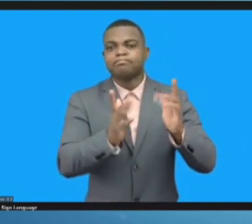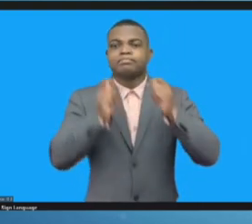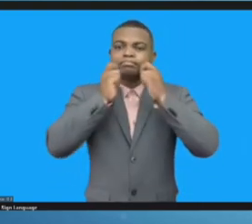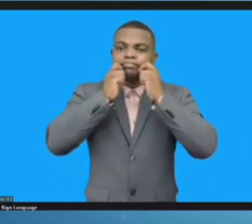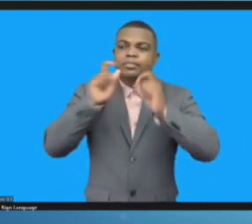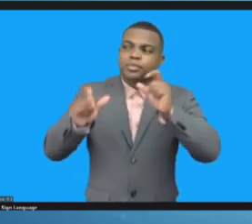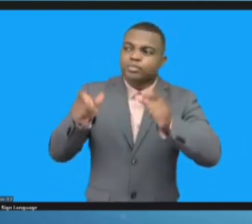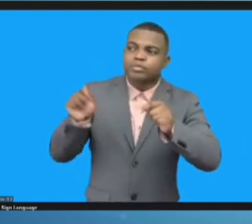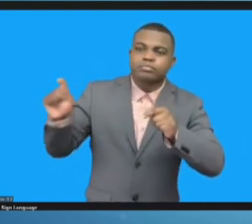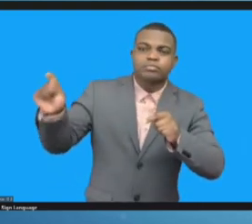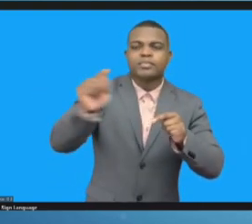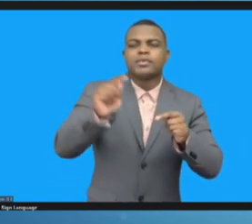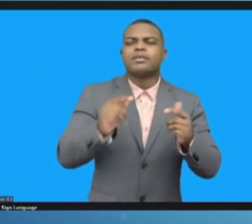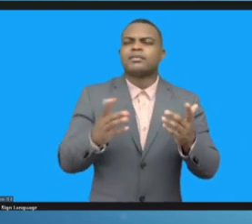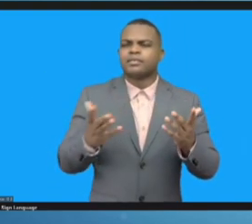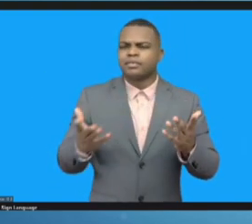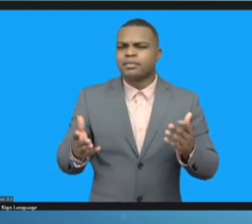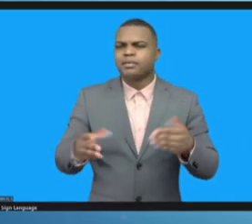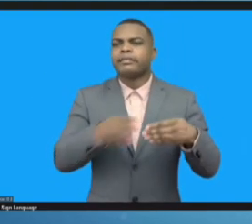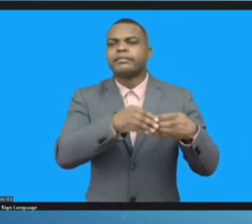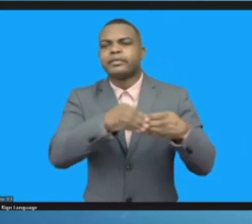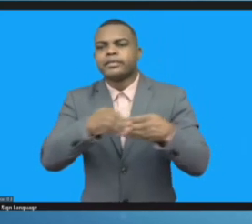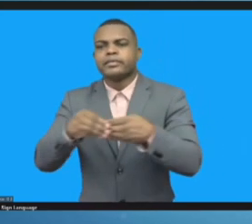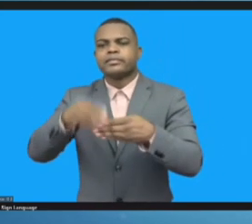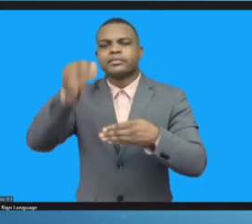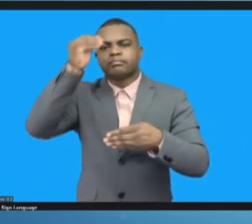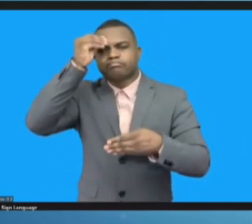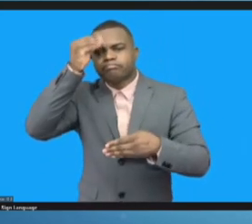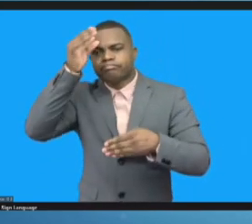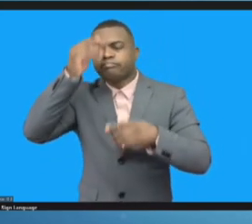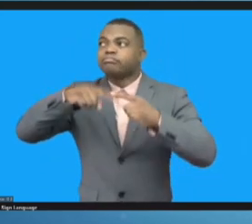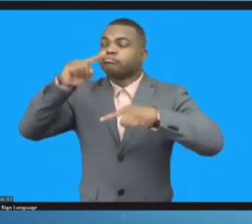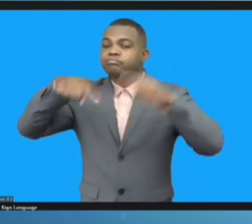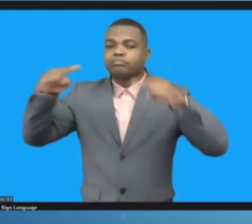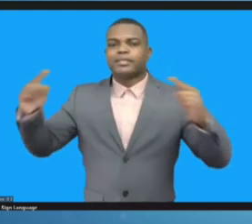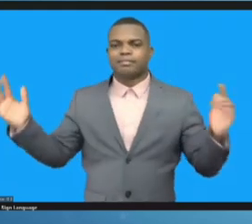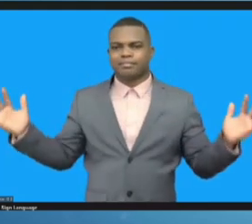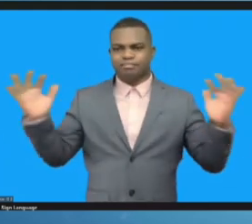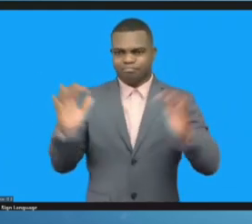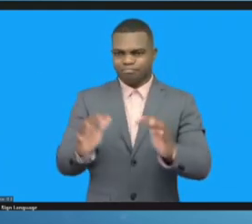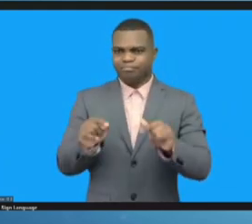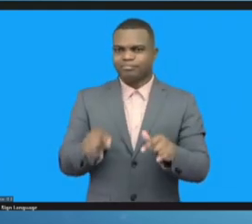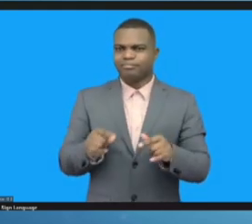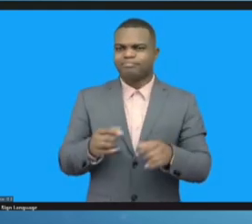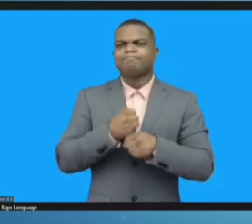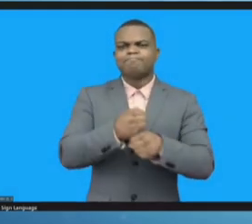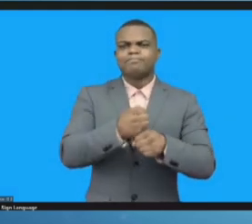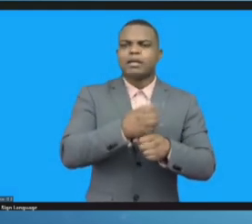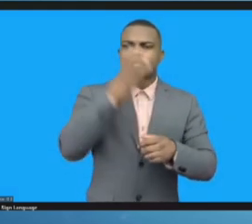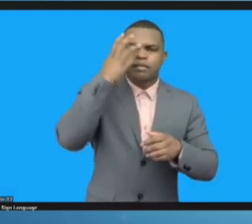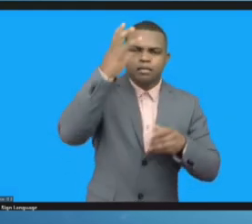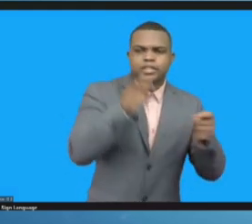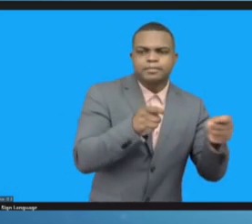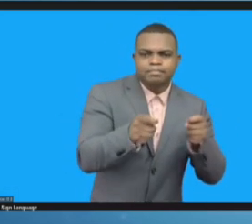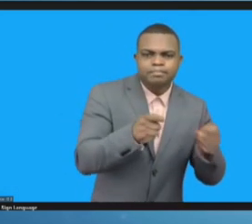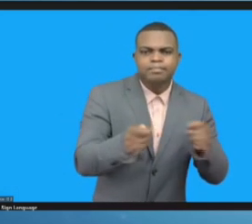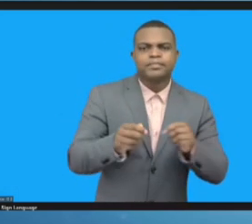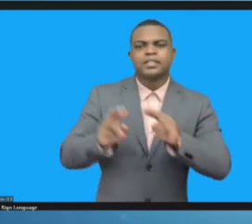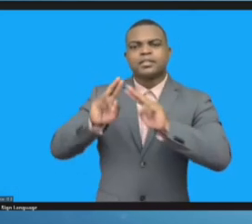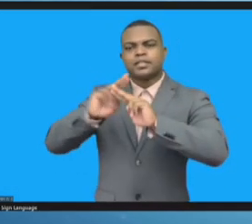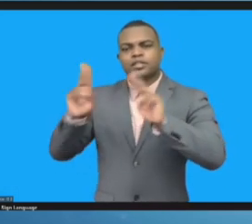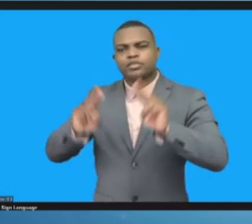academia, technical communities, and business, engaged in over 300 different